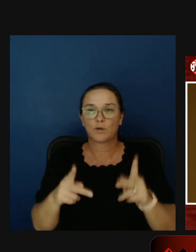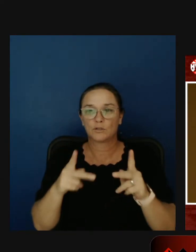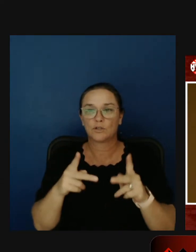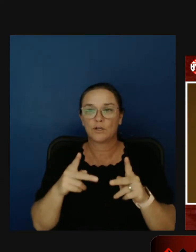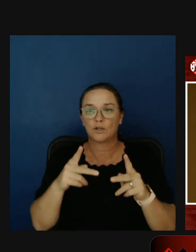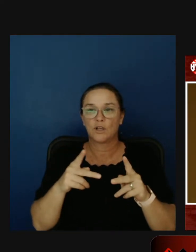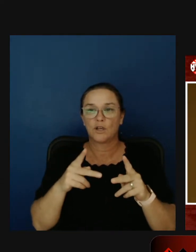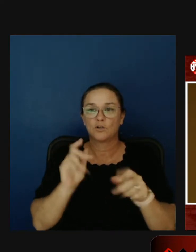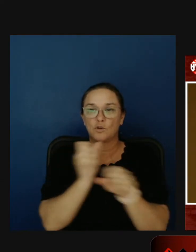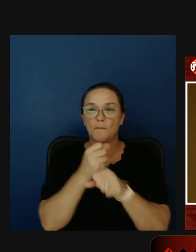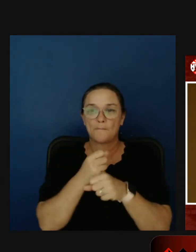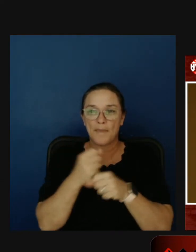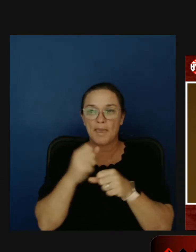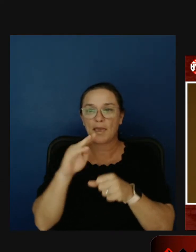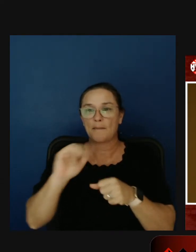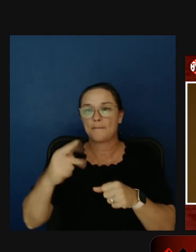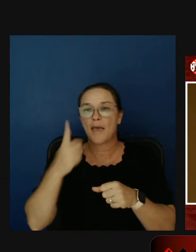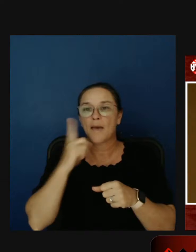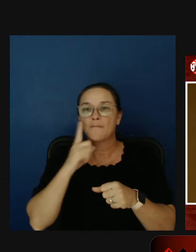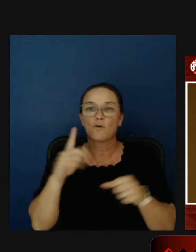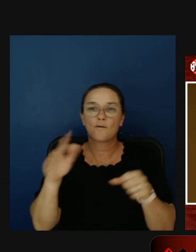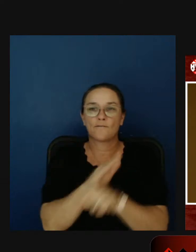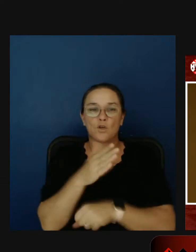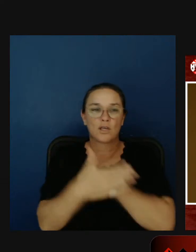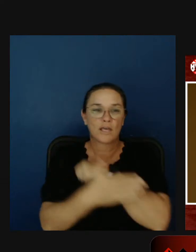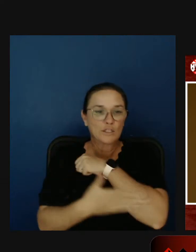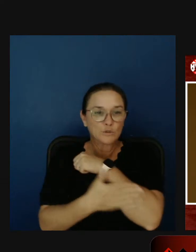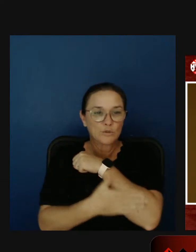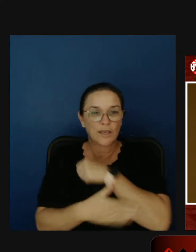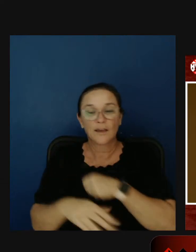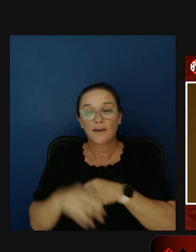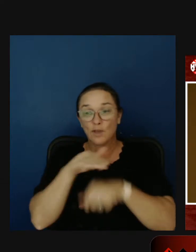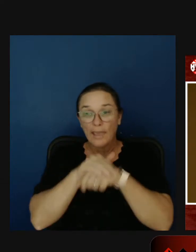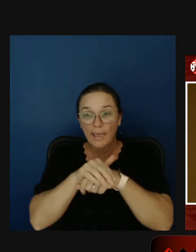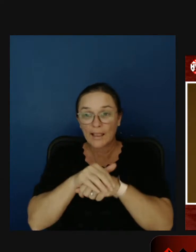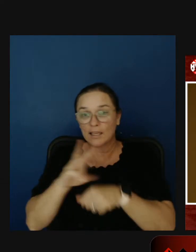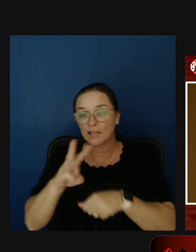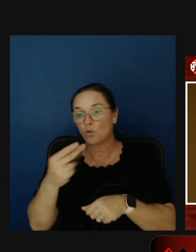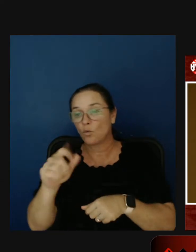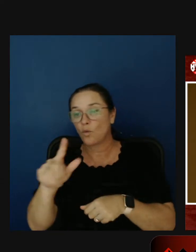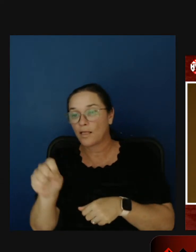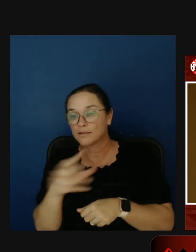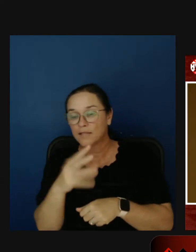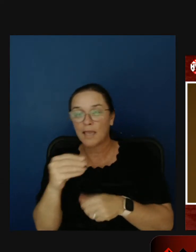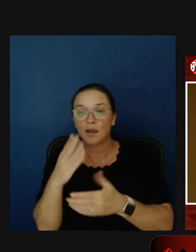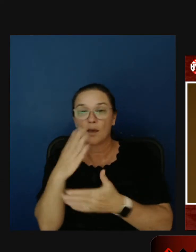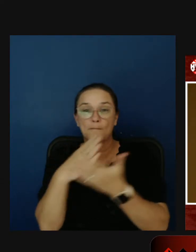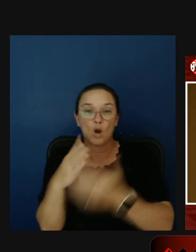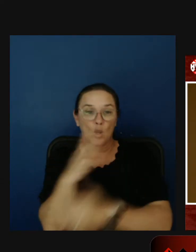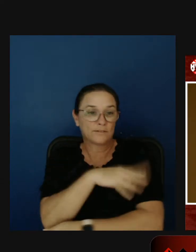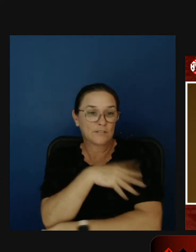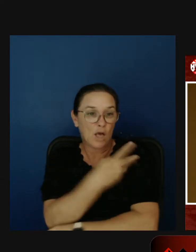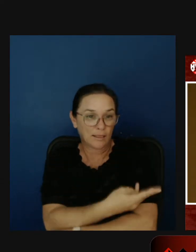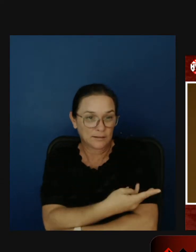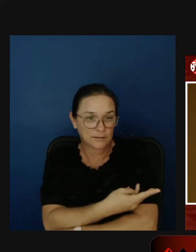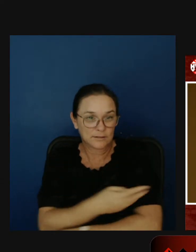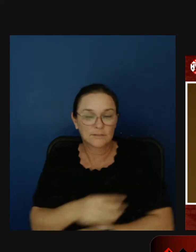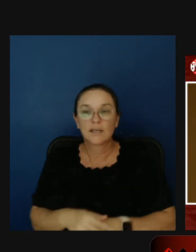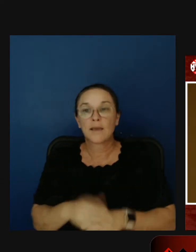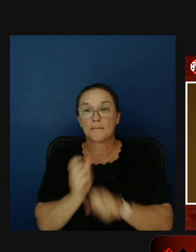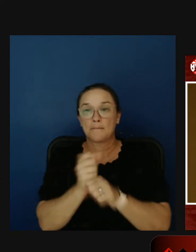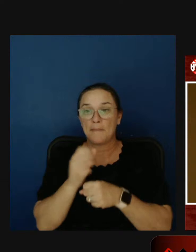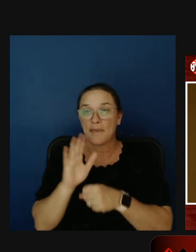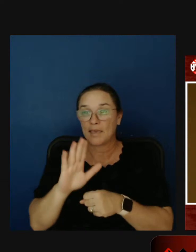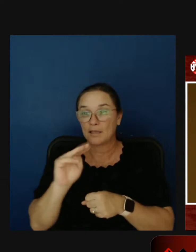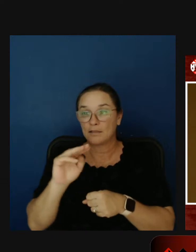So he mapped England, Wales, and only part of Scotland. He led a very interesting life. Making this map was kind of his